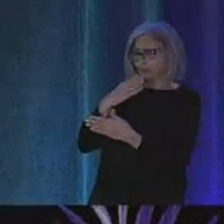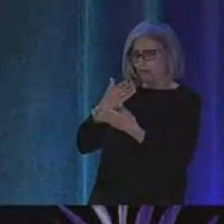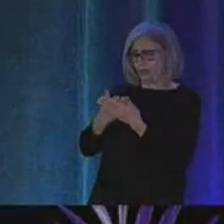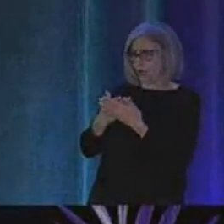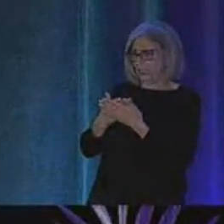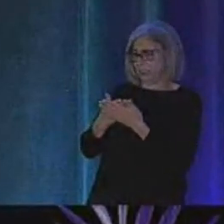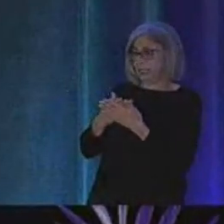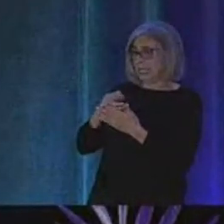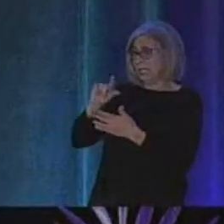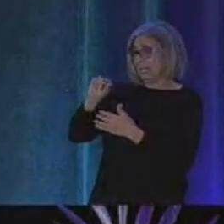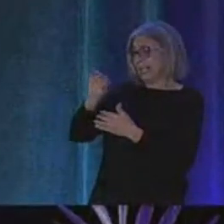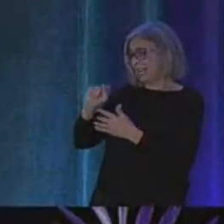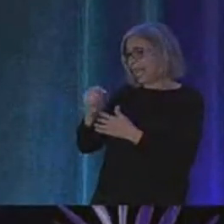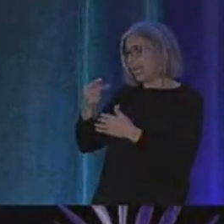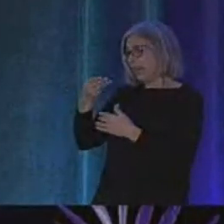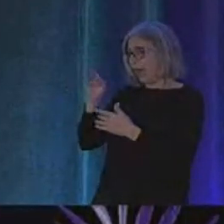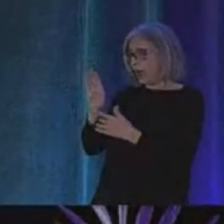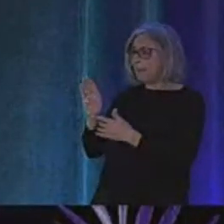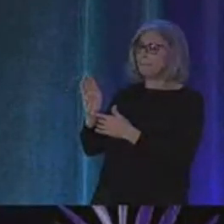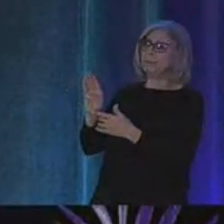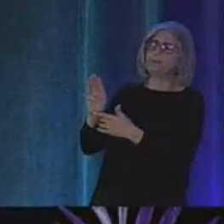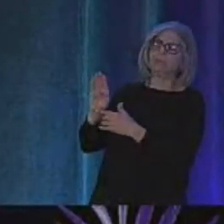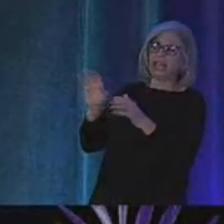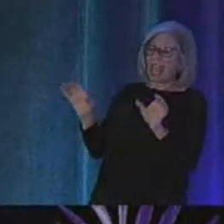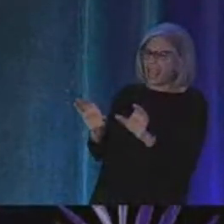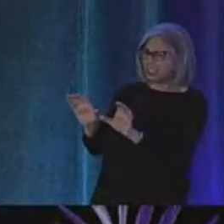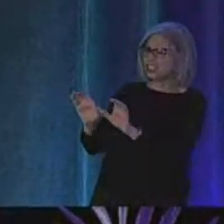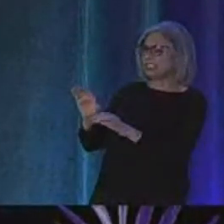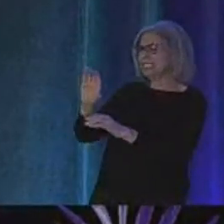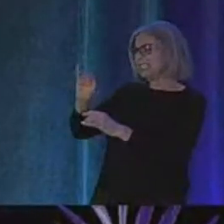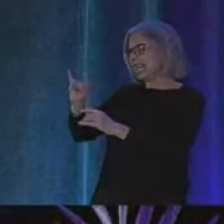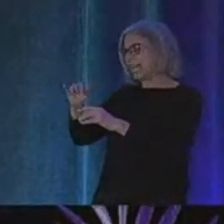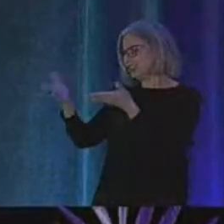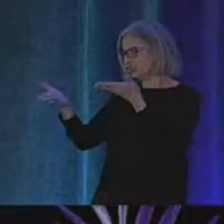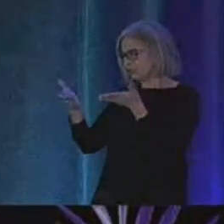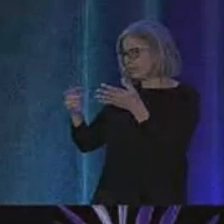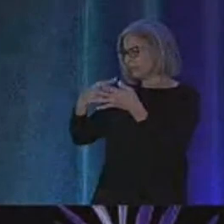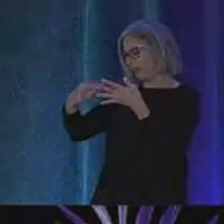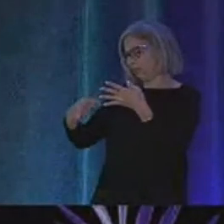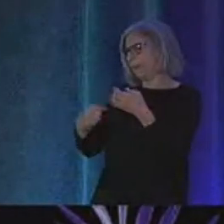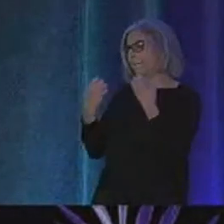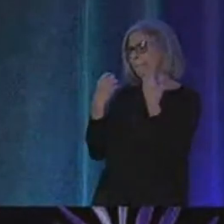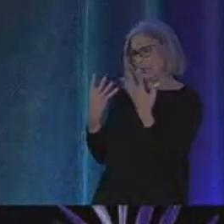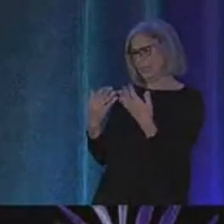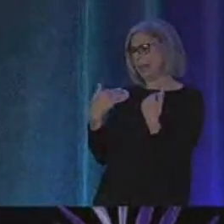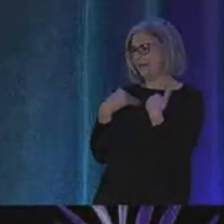of GitHub Actions and all of the CI services. There's several.